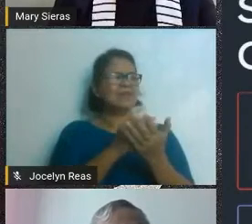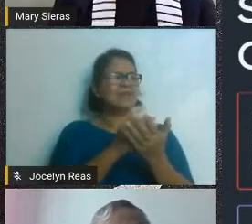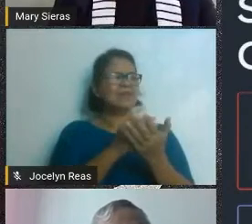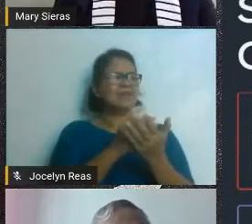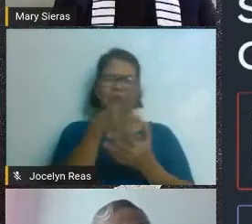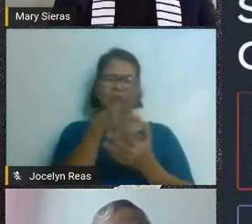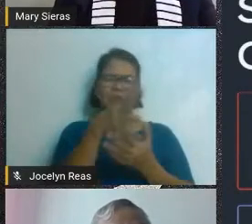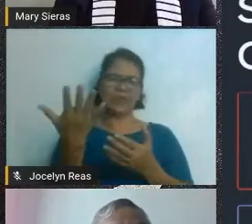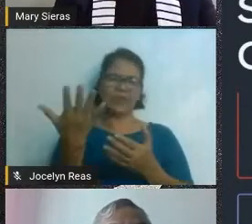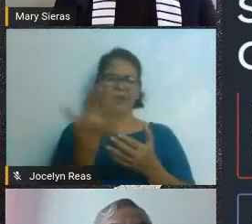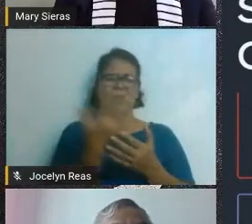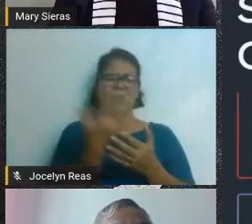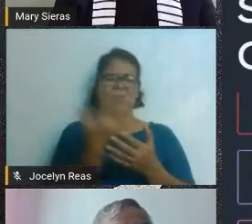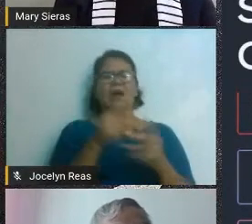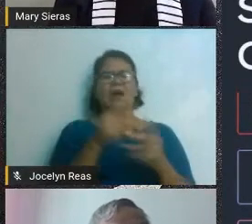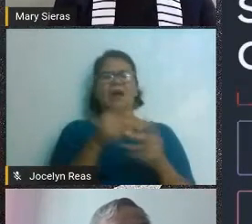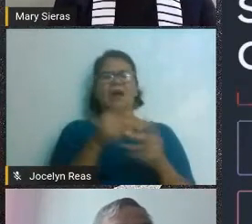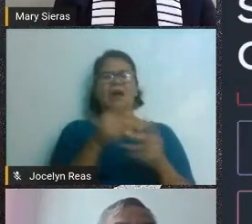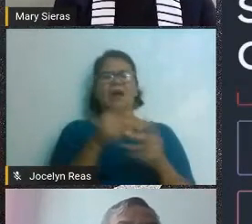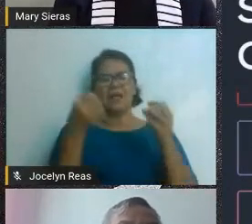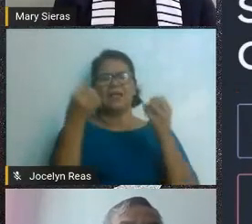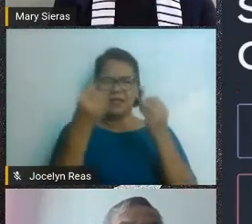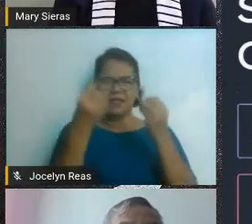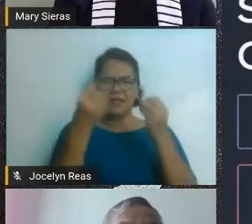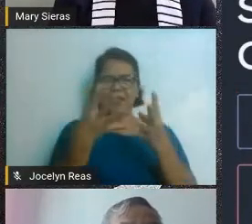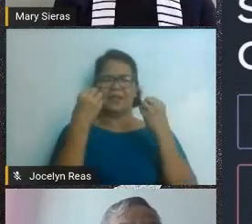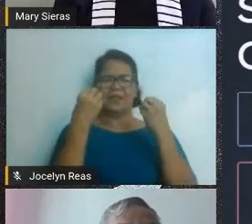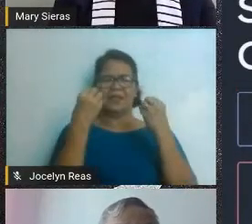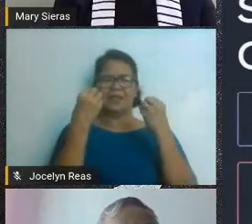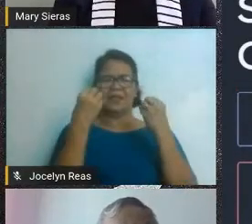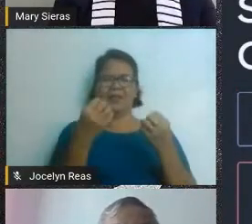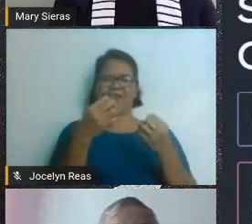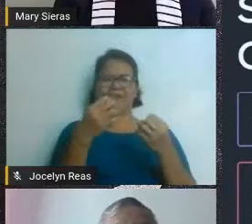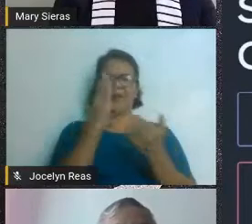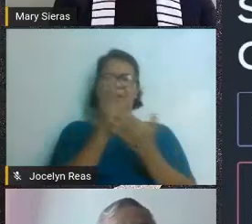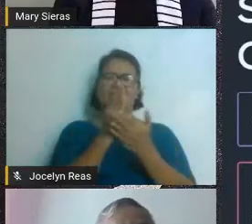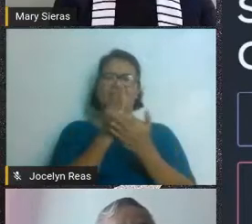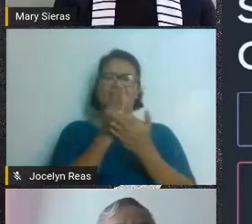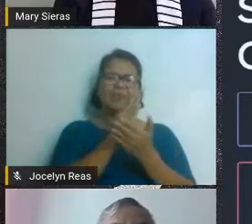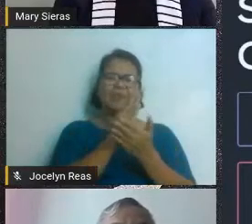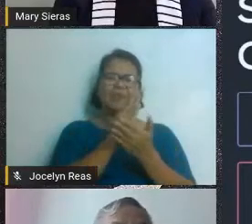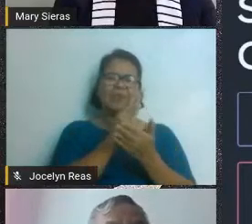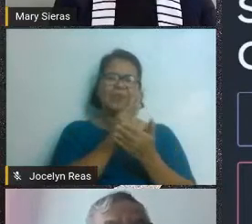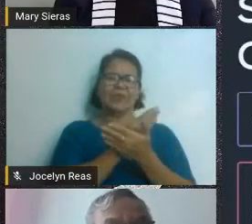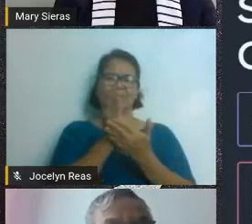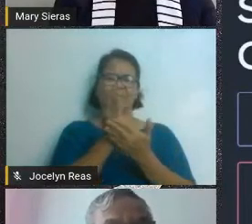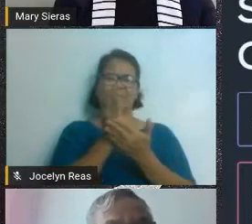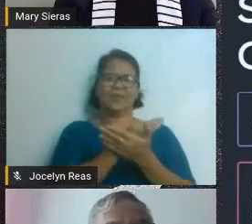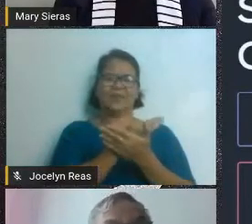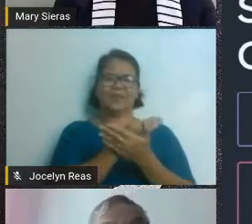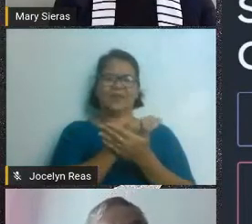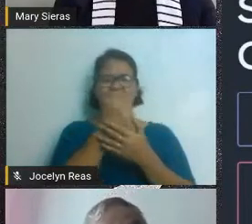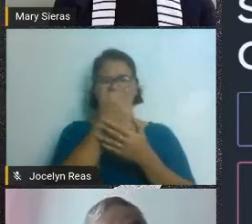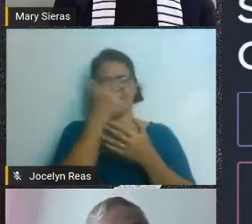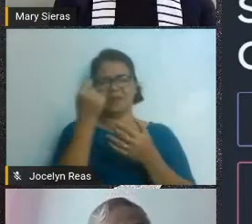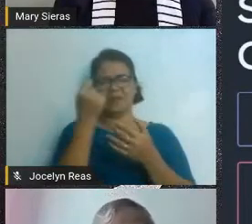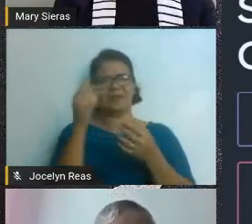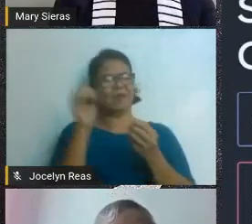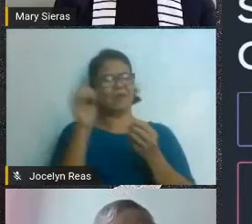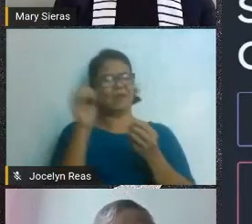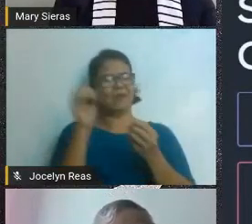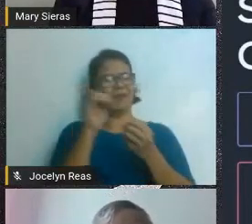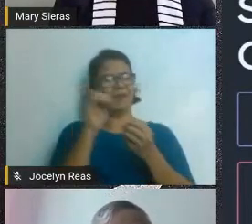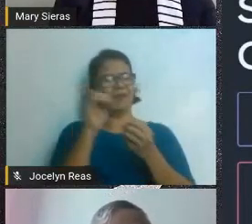So, hindi ko, personally, hindi ko alam yung kung available na yung pera or hahanapin pa. But that's part of